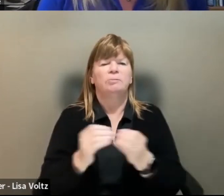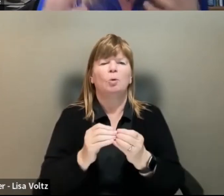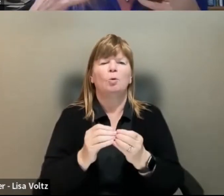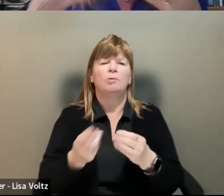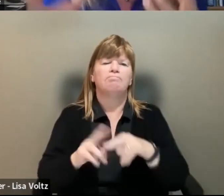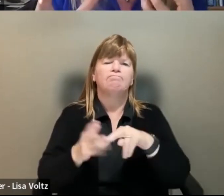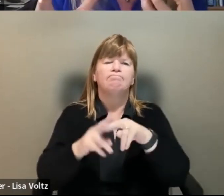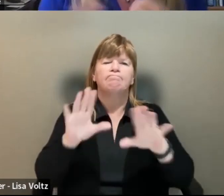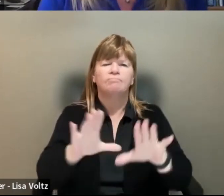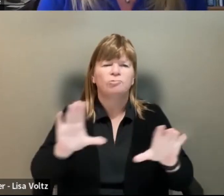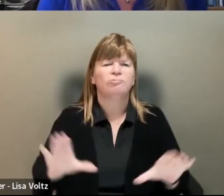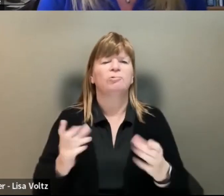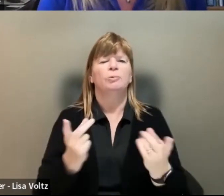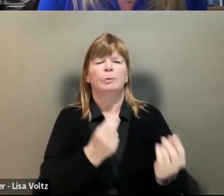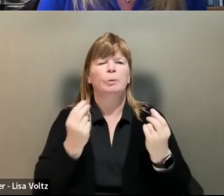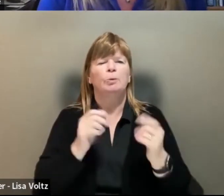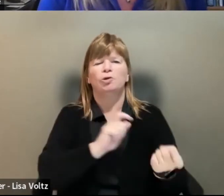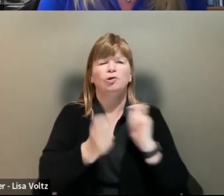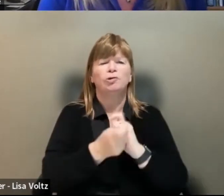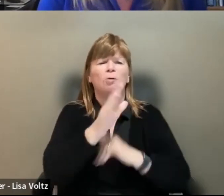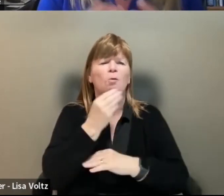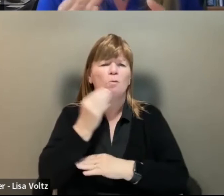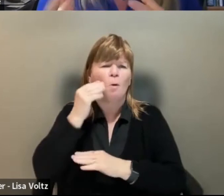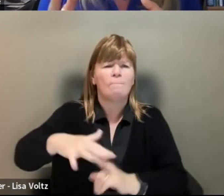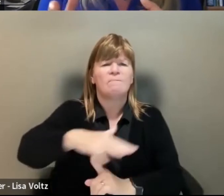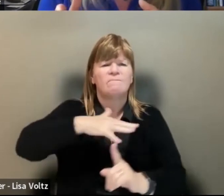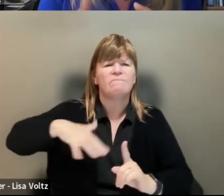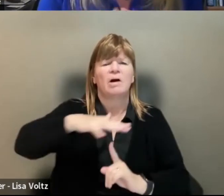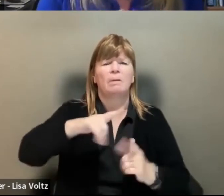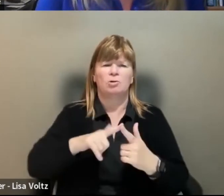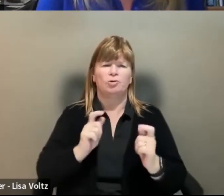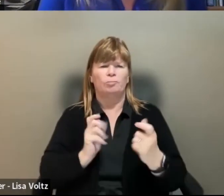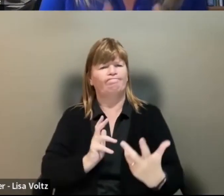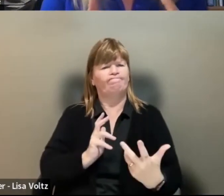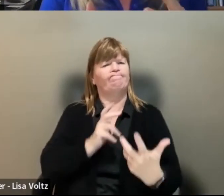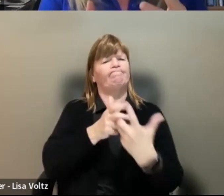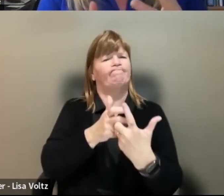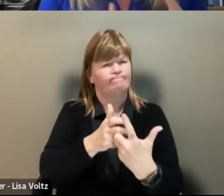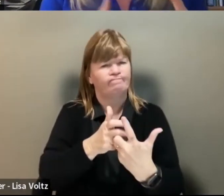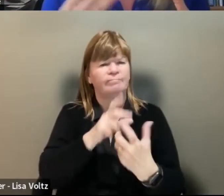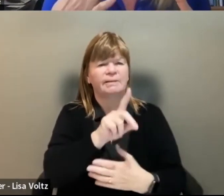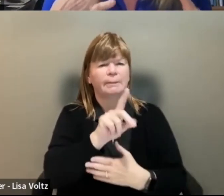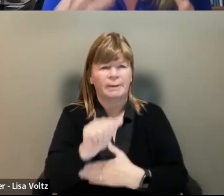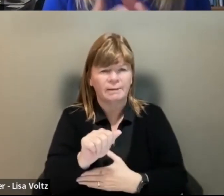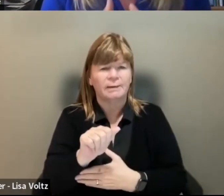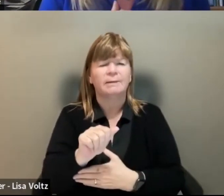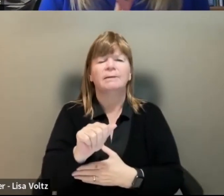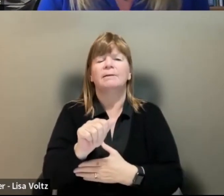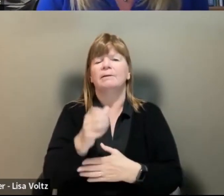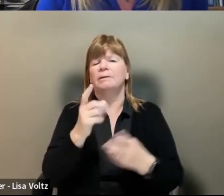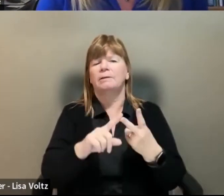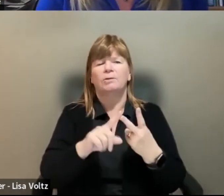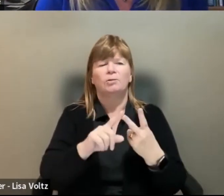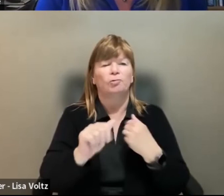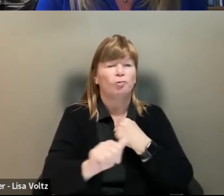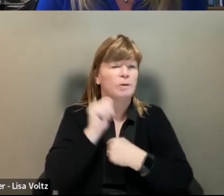to change your environment, change a home environment to accommodate disabilities or risk